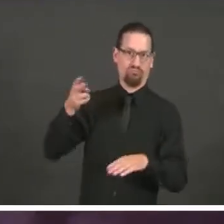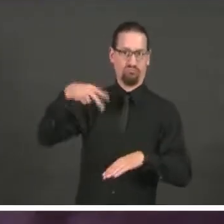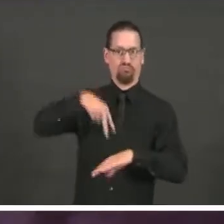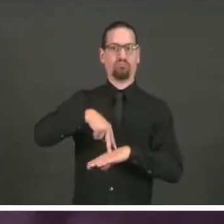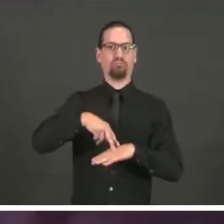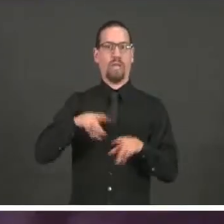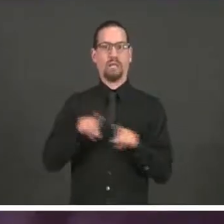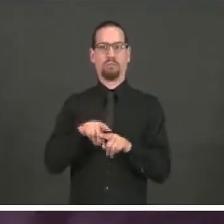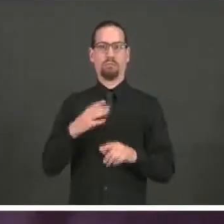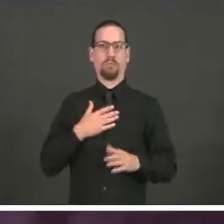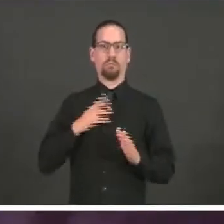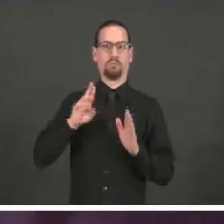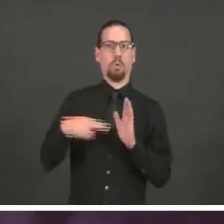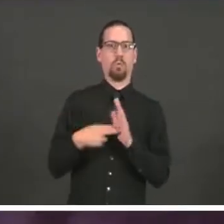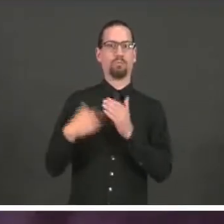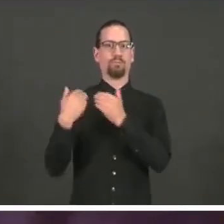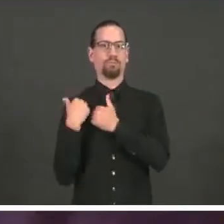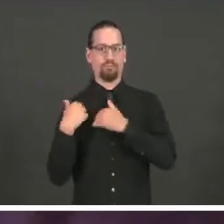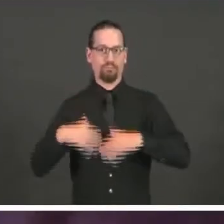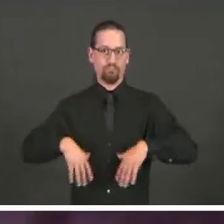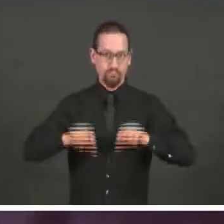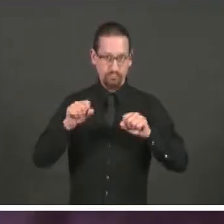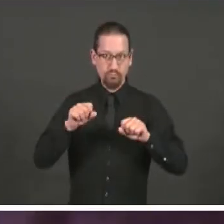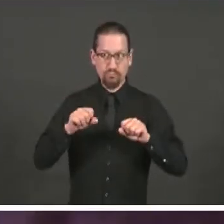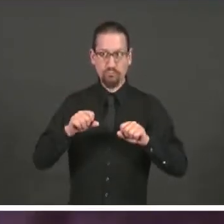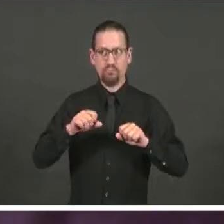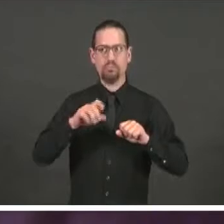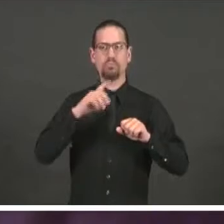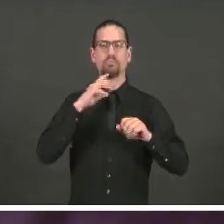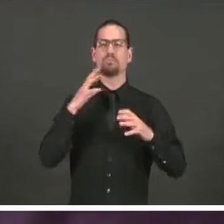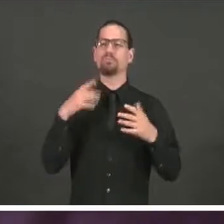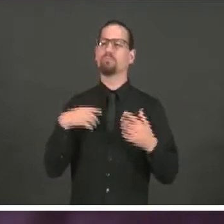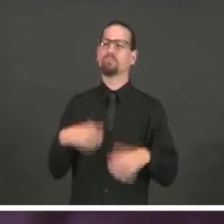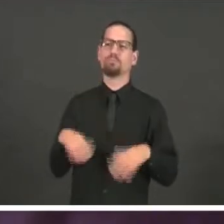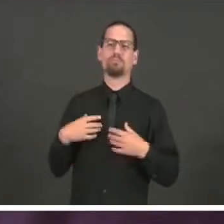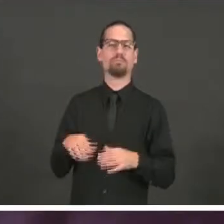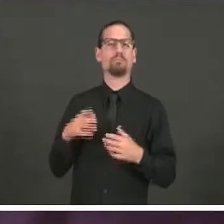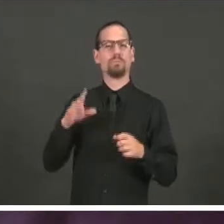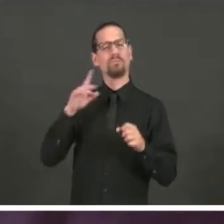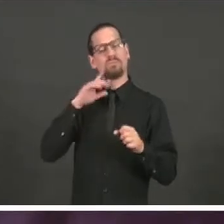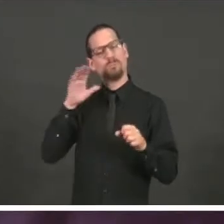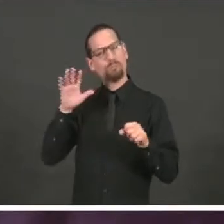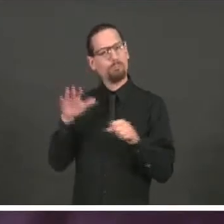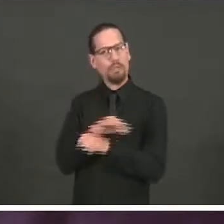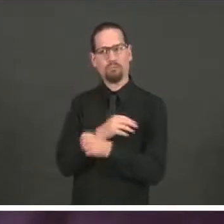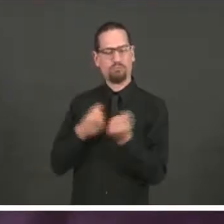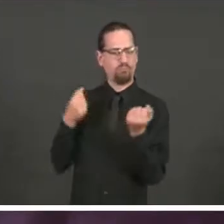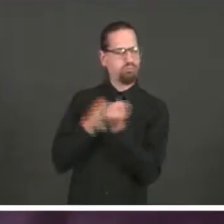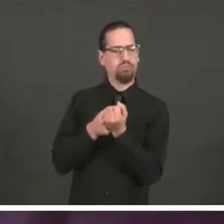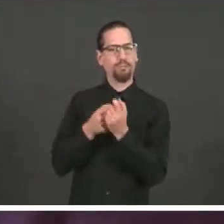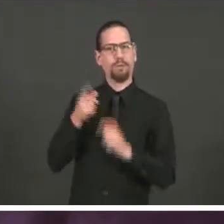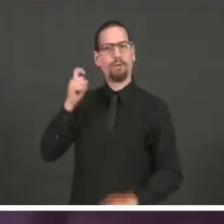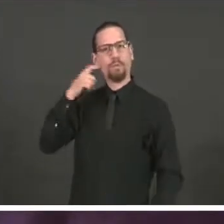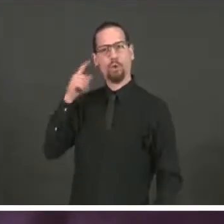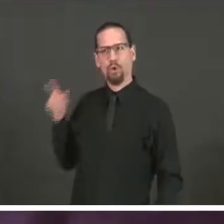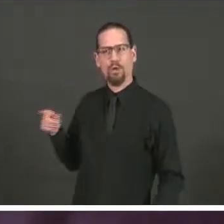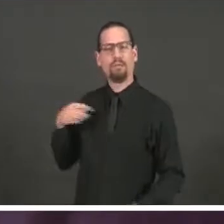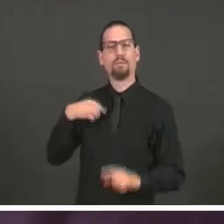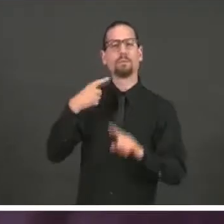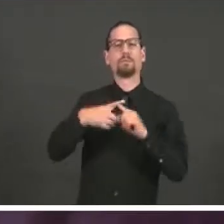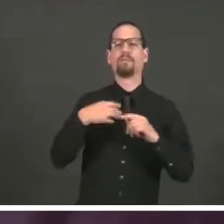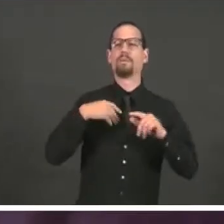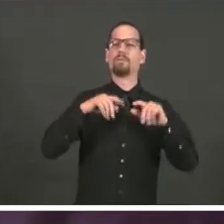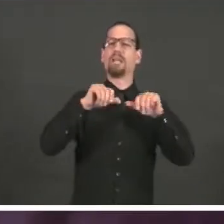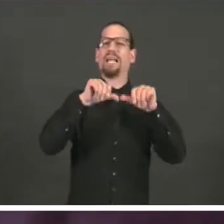RICAST. With the full support of the governor, the General Assembly, the Board of Education, my team jumped in to address some of the key gaps